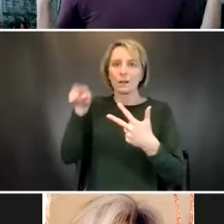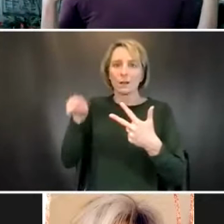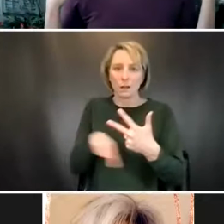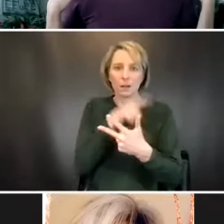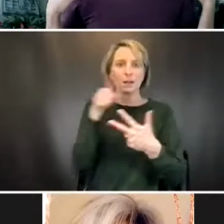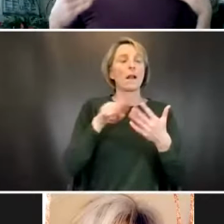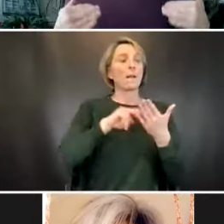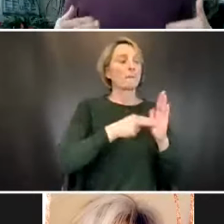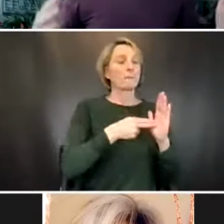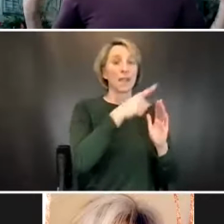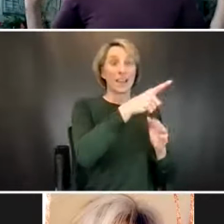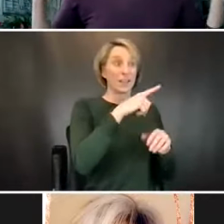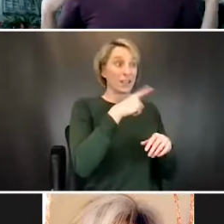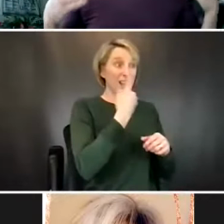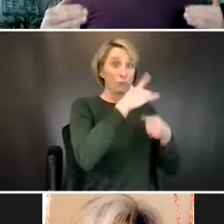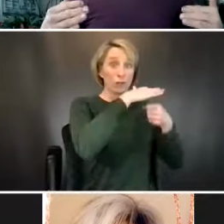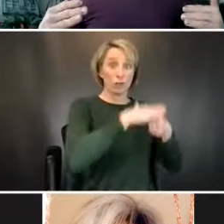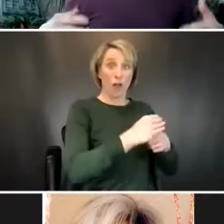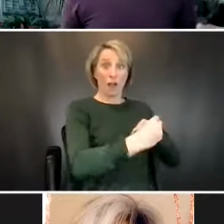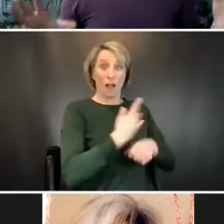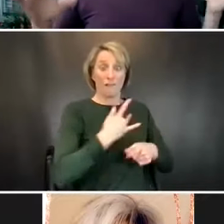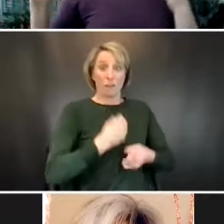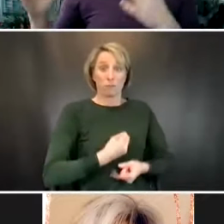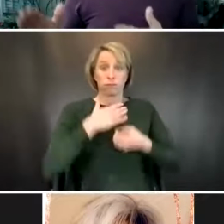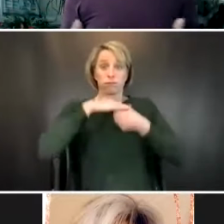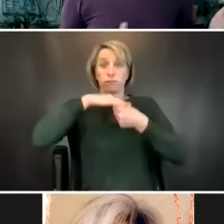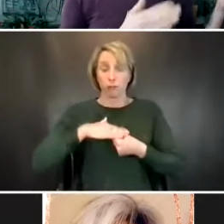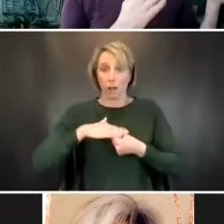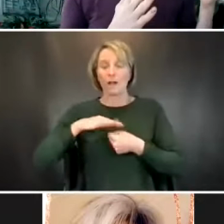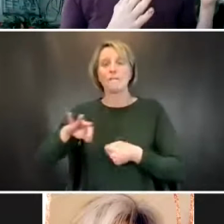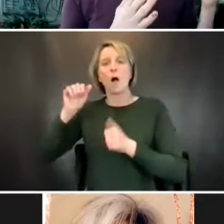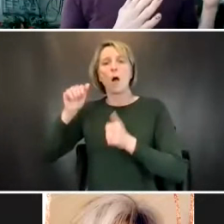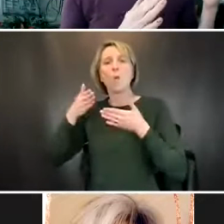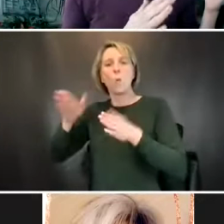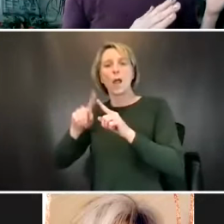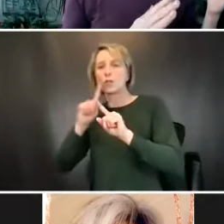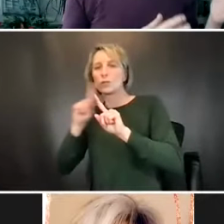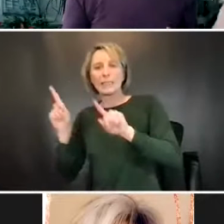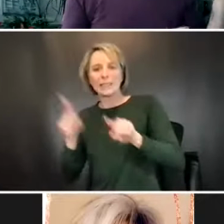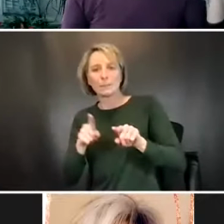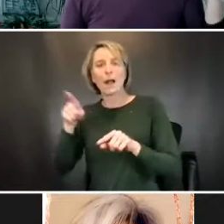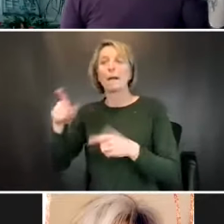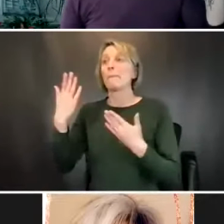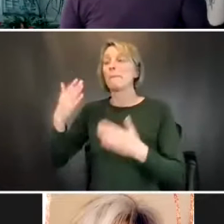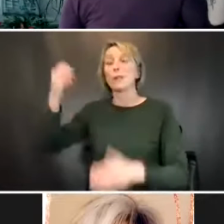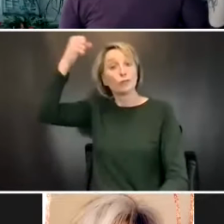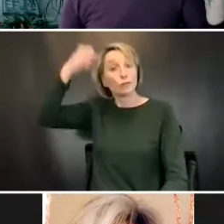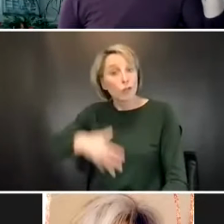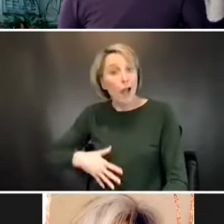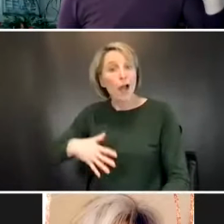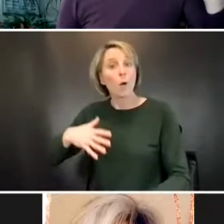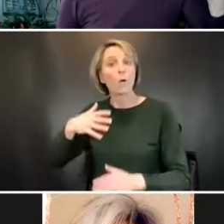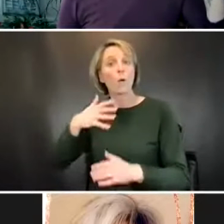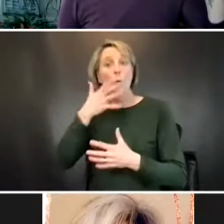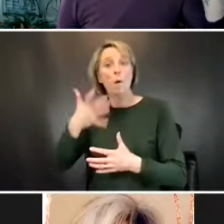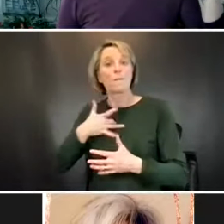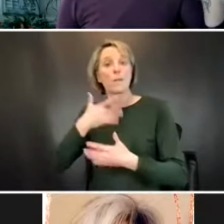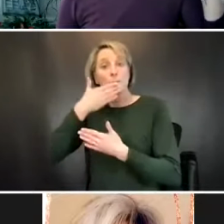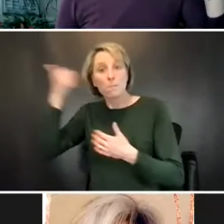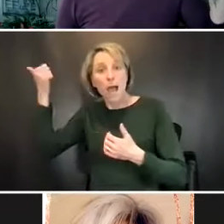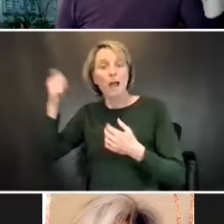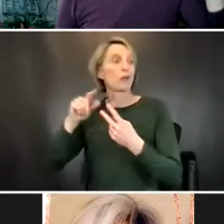the things that we find soothing for ourselves can help us to complete that stress response cycle. So acknowledging it, Jennifer, that's